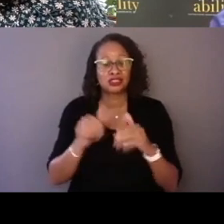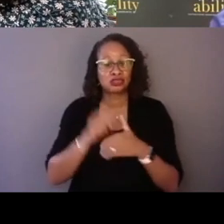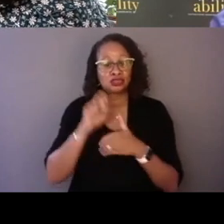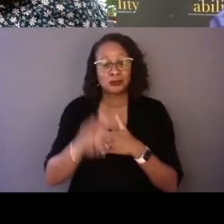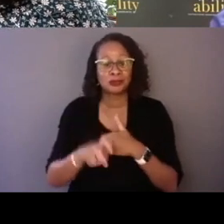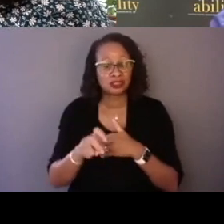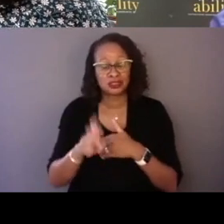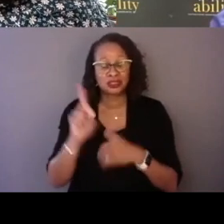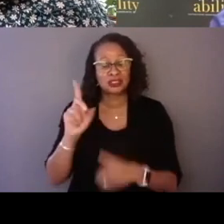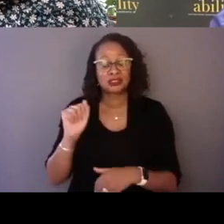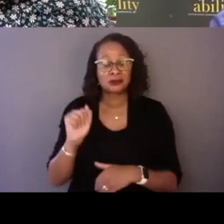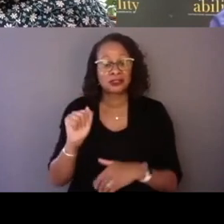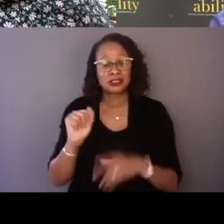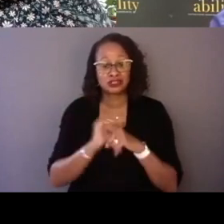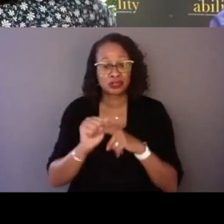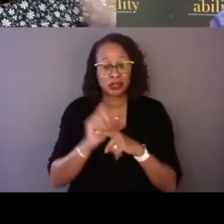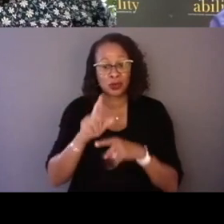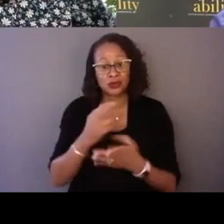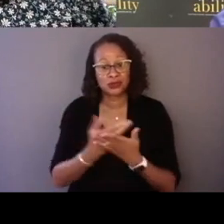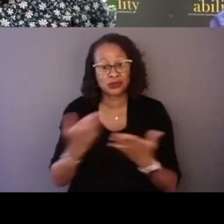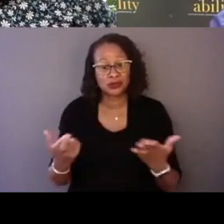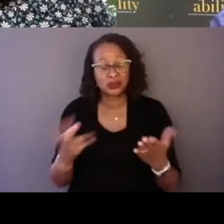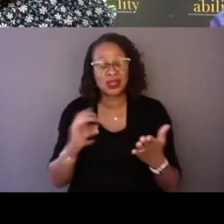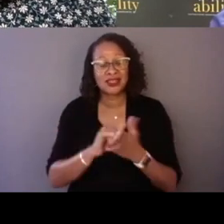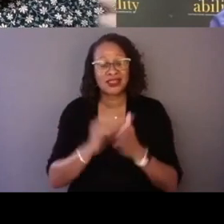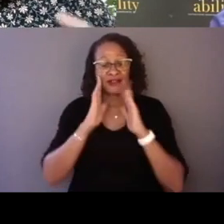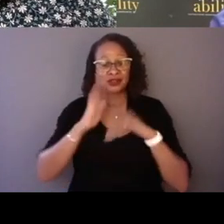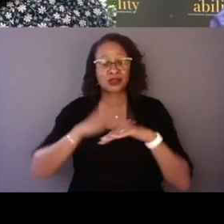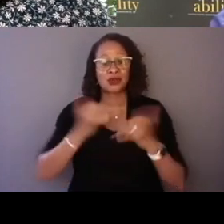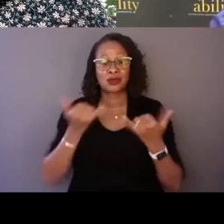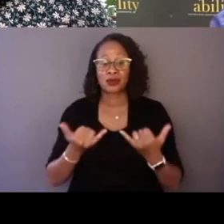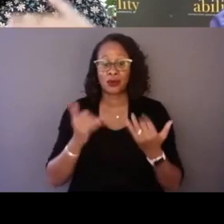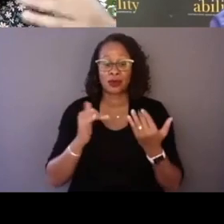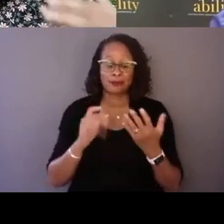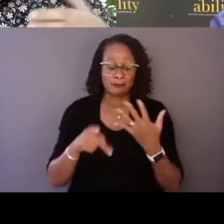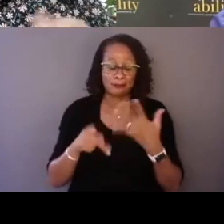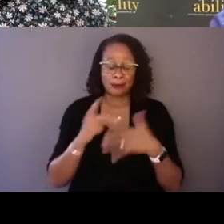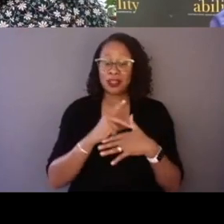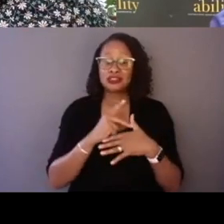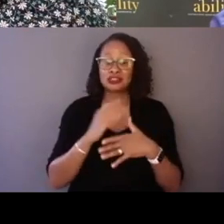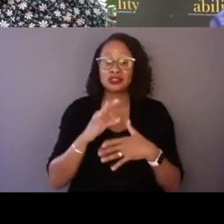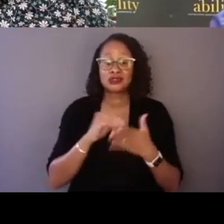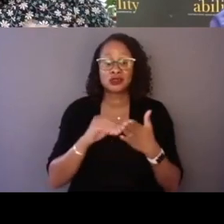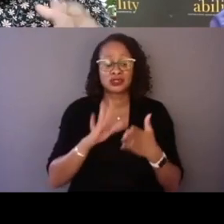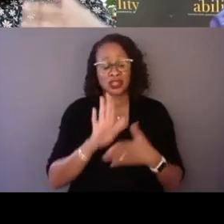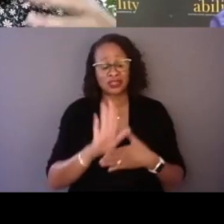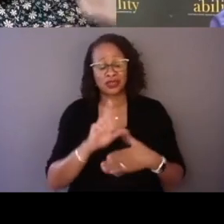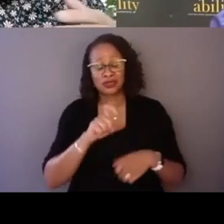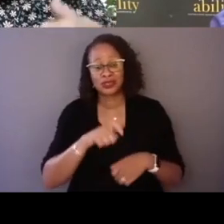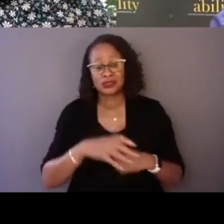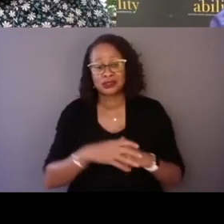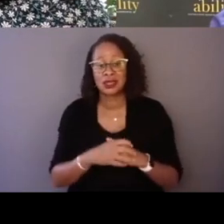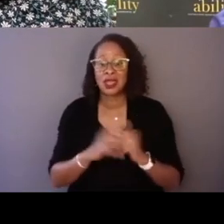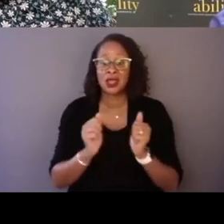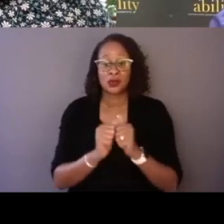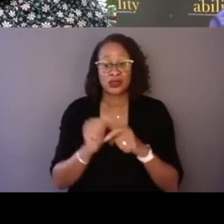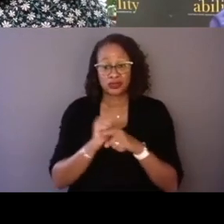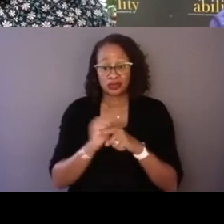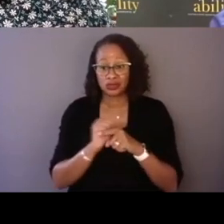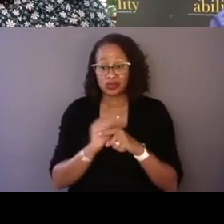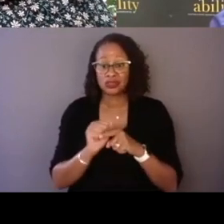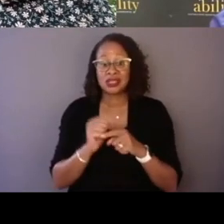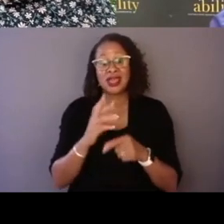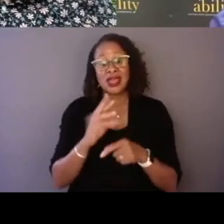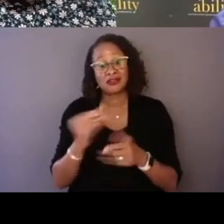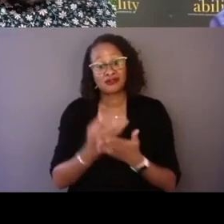trainings or resources that really focus on our current population of students and what the needs are. And with those trainings and